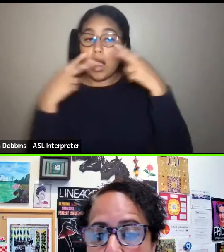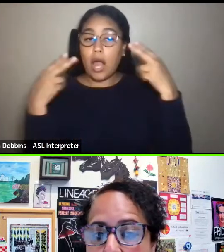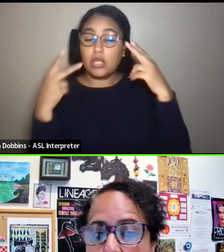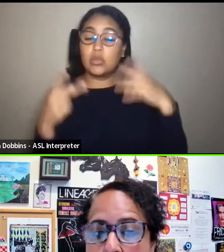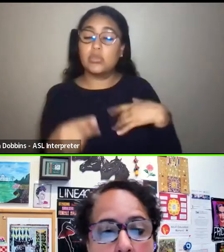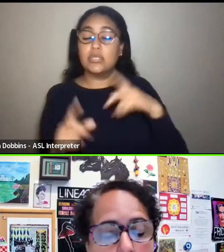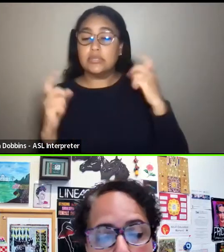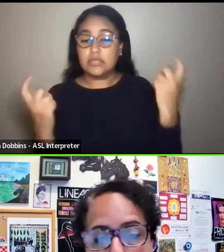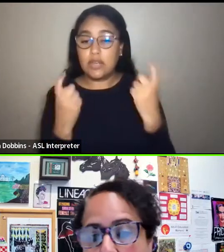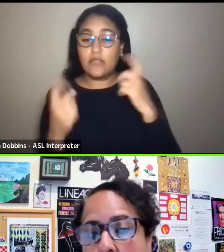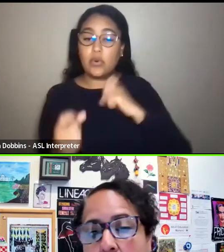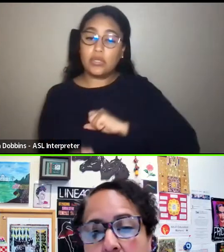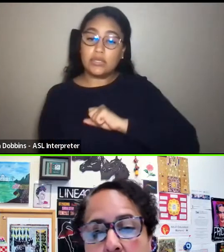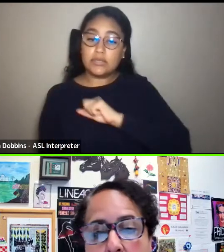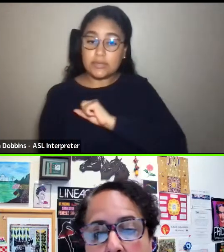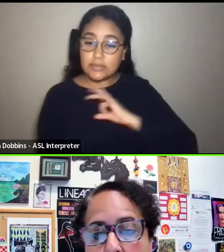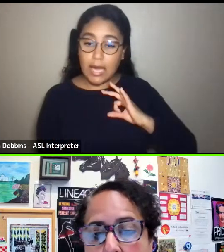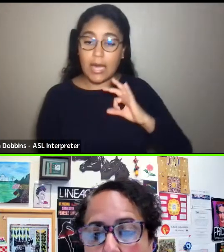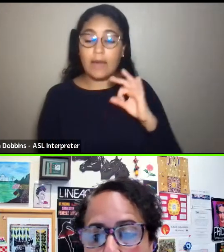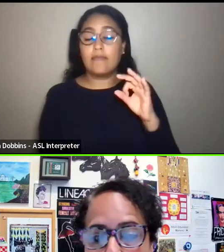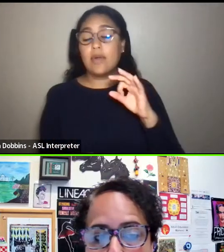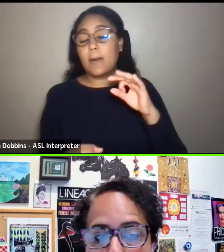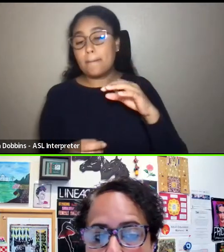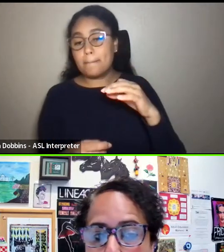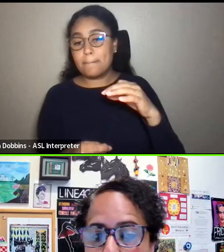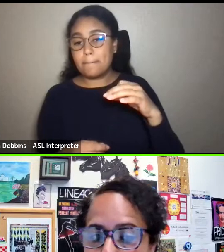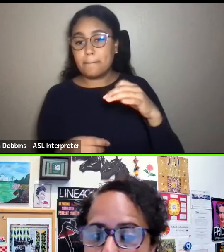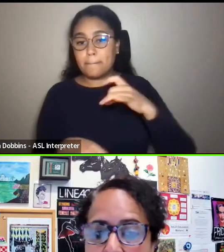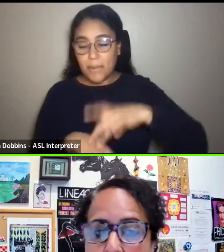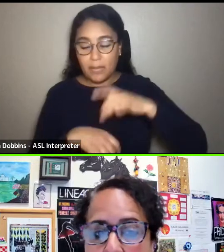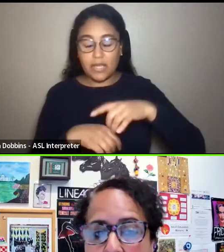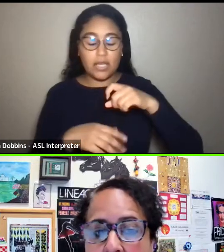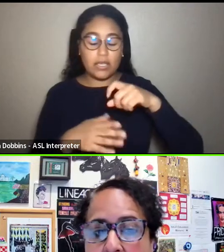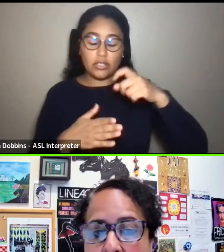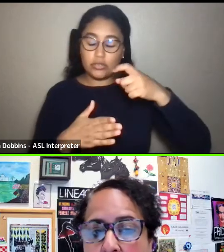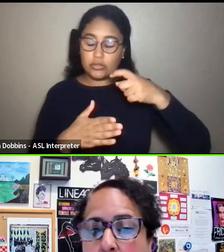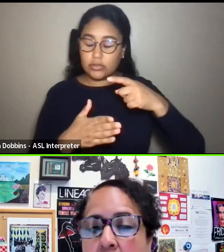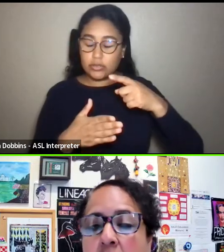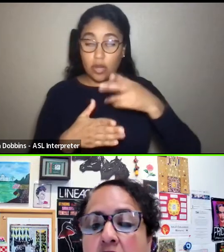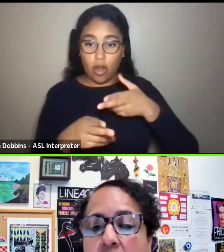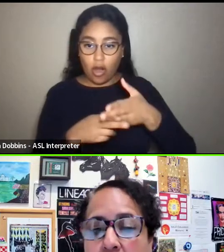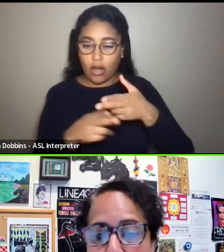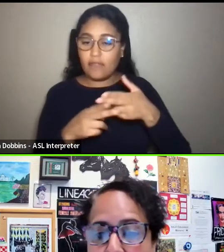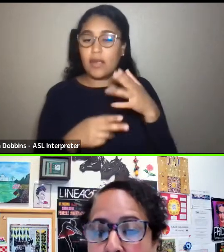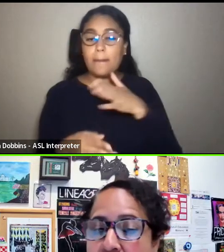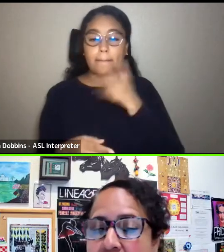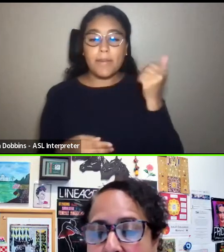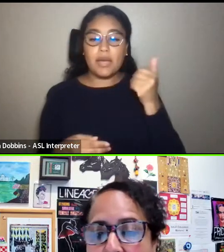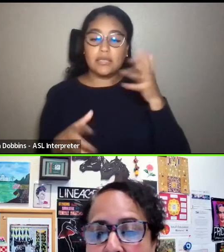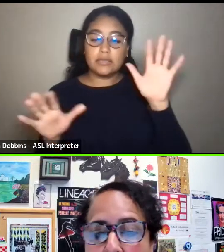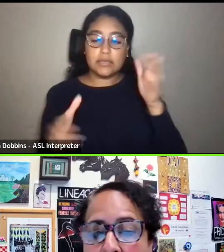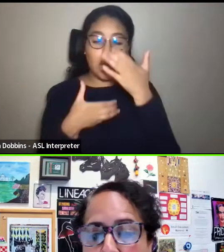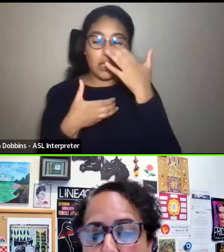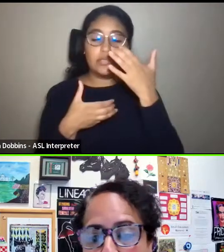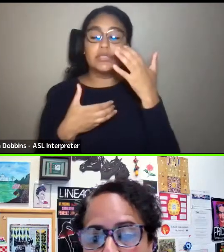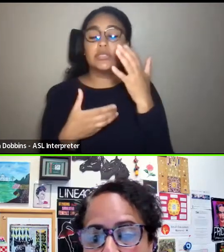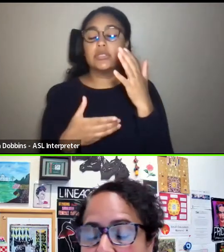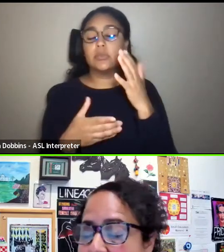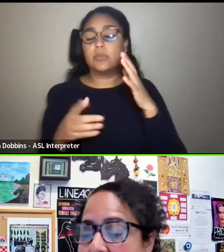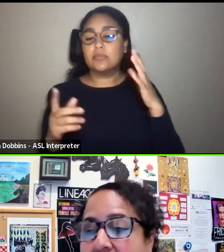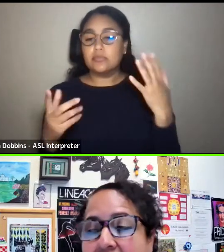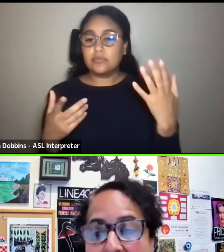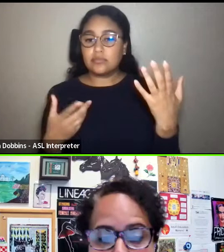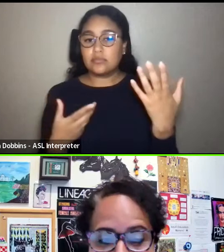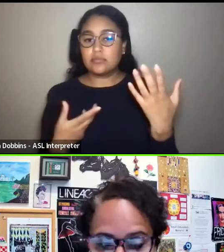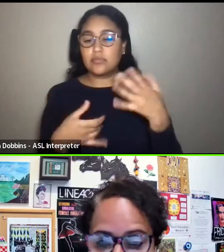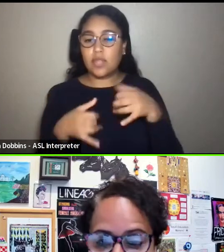and students this year. Pumpkin carving, classroom door decorating, best costume contests are among the fun activities we have